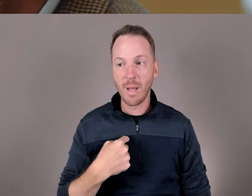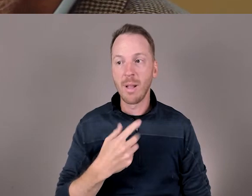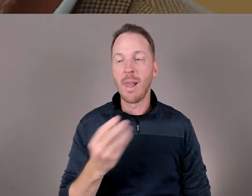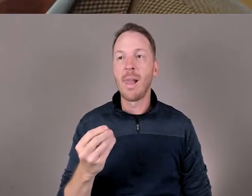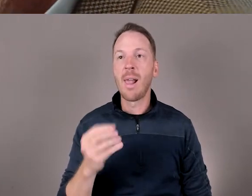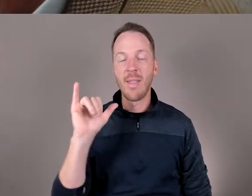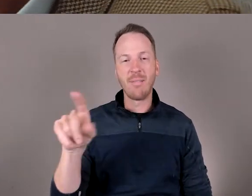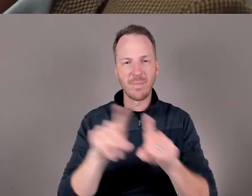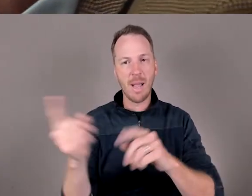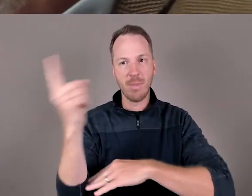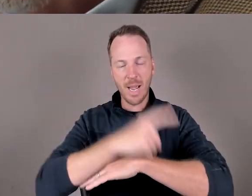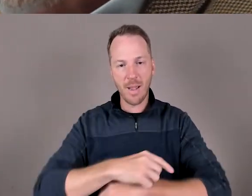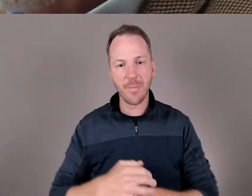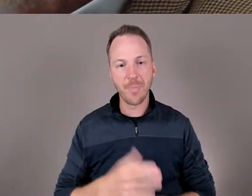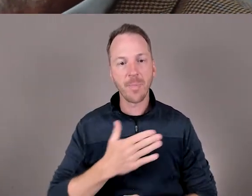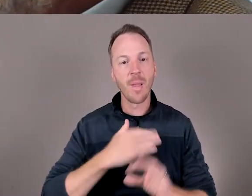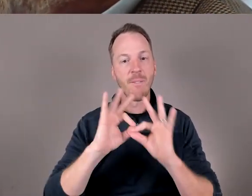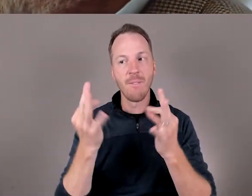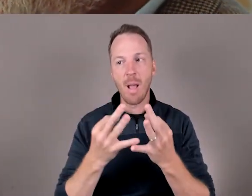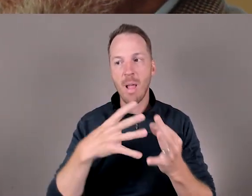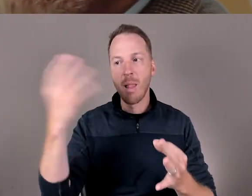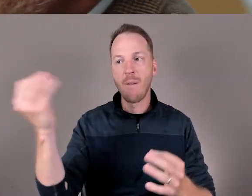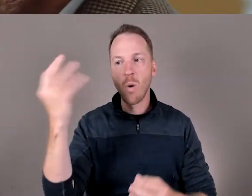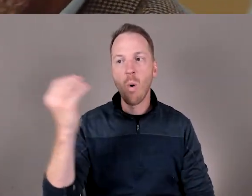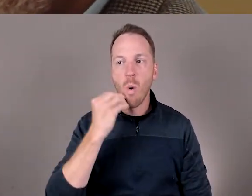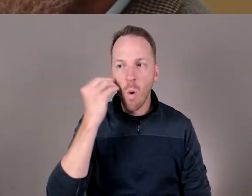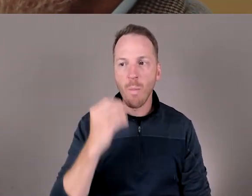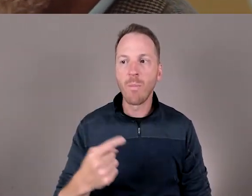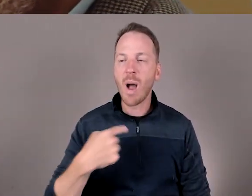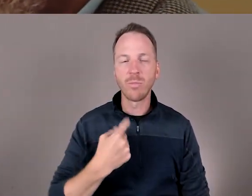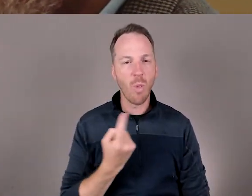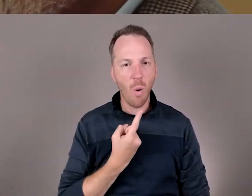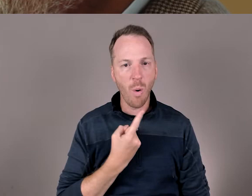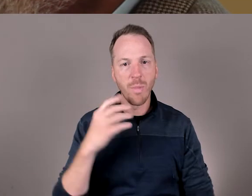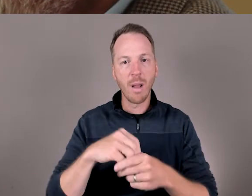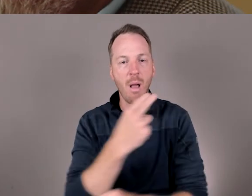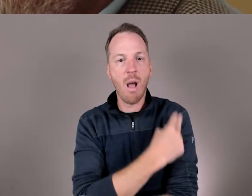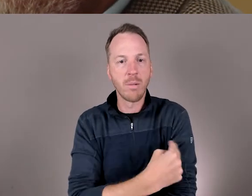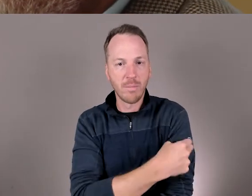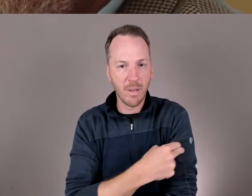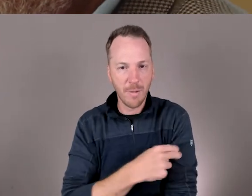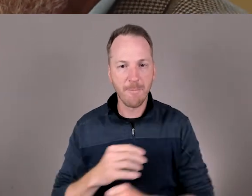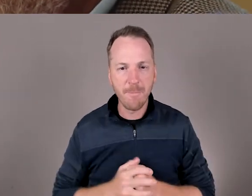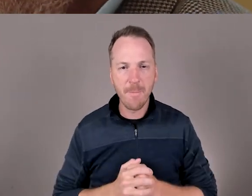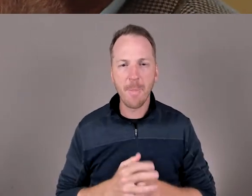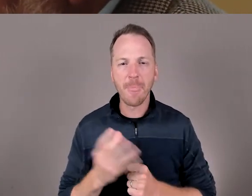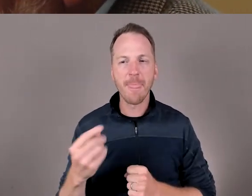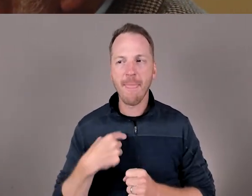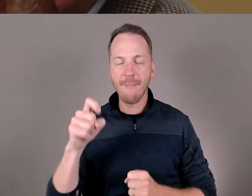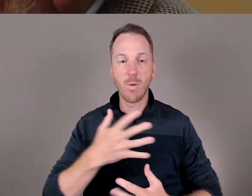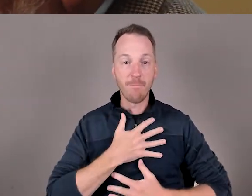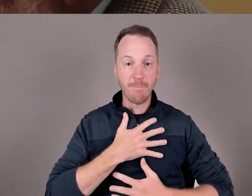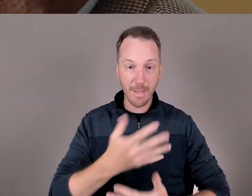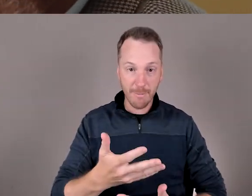then that same day, my family left to go home, and I was by myself in the hospital. And I have to